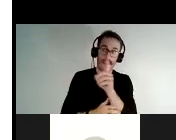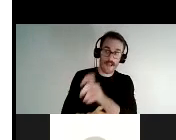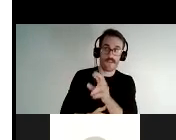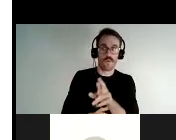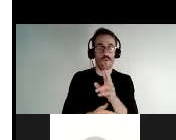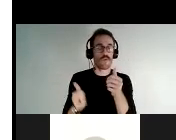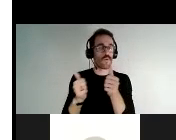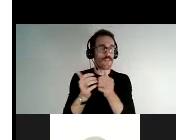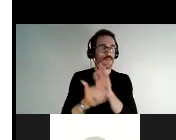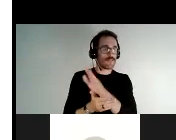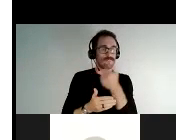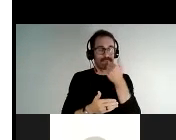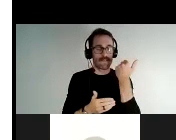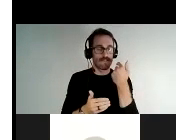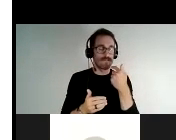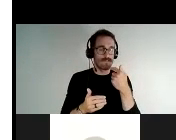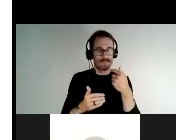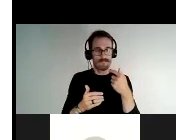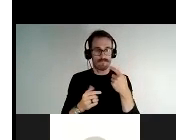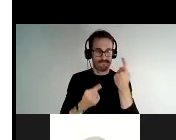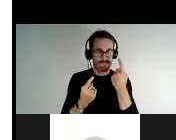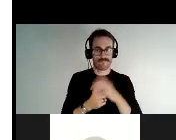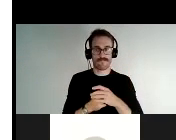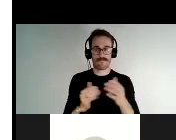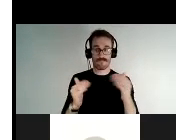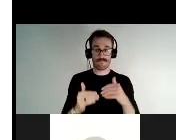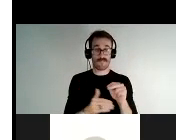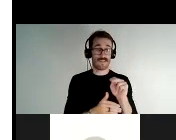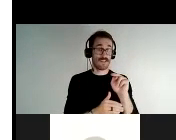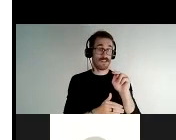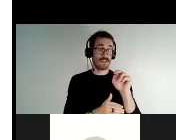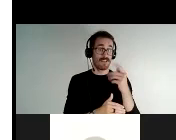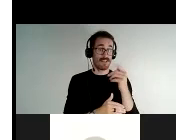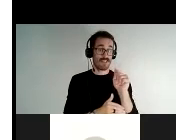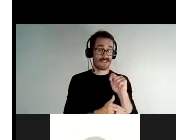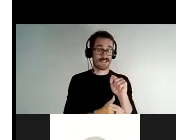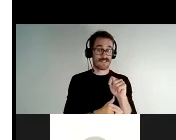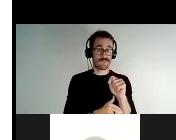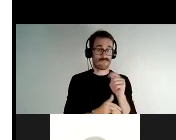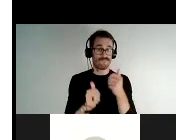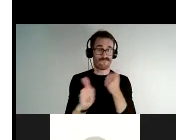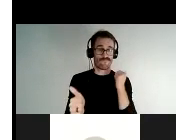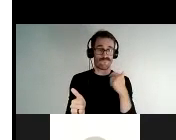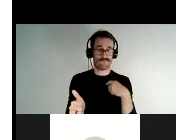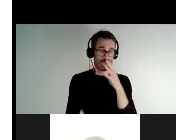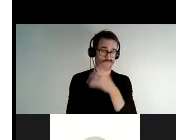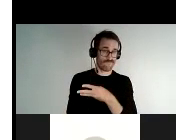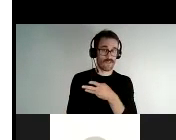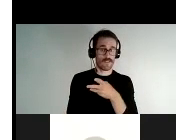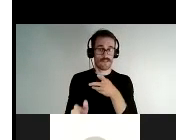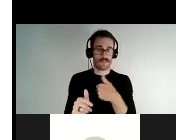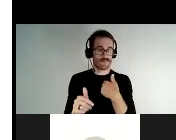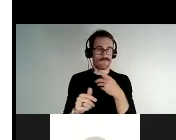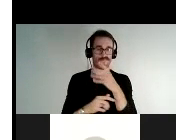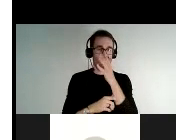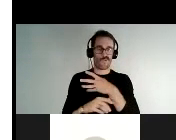that we're often, we sometimes forget is the neglect, intentionally withholding or not providing basic necessities of